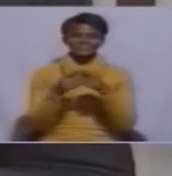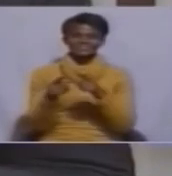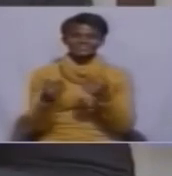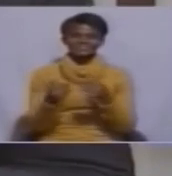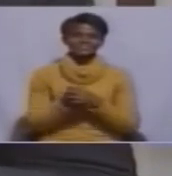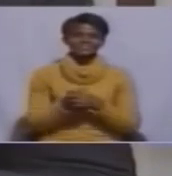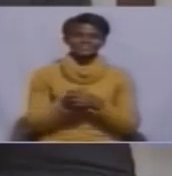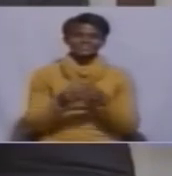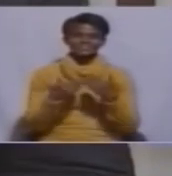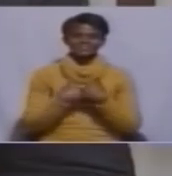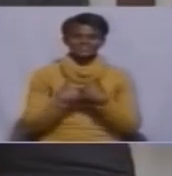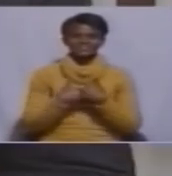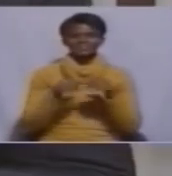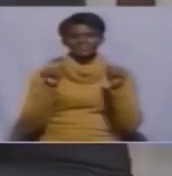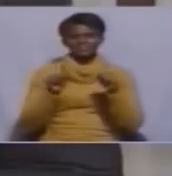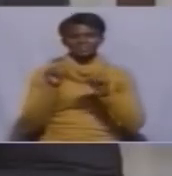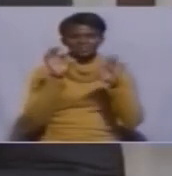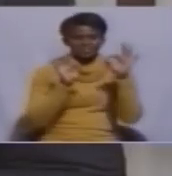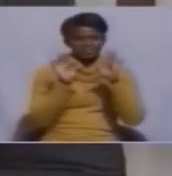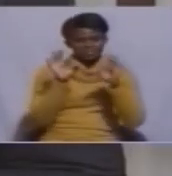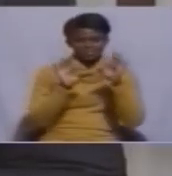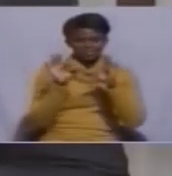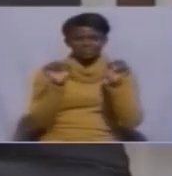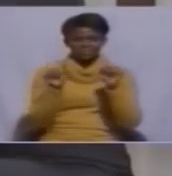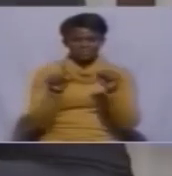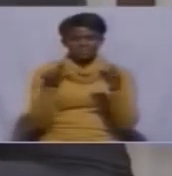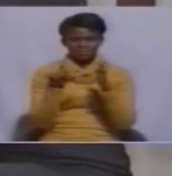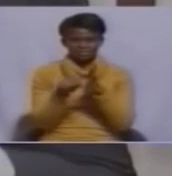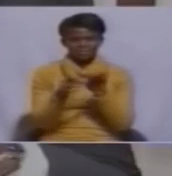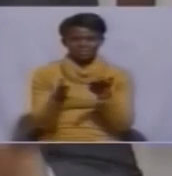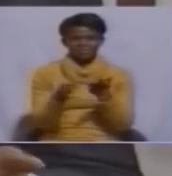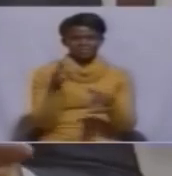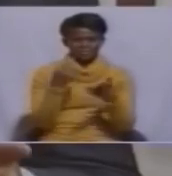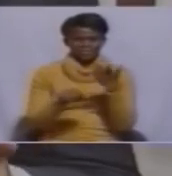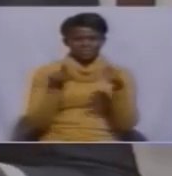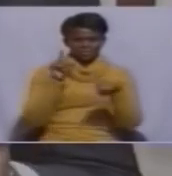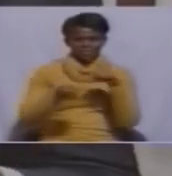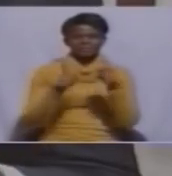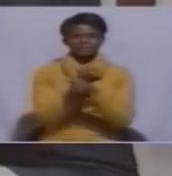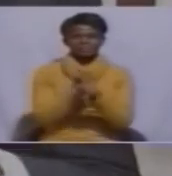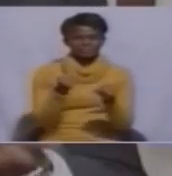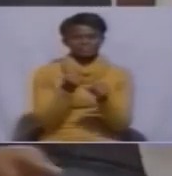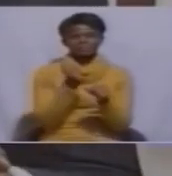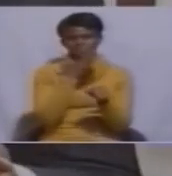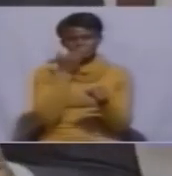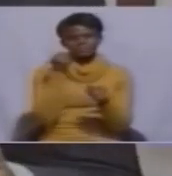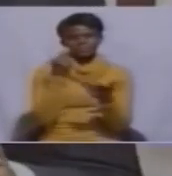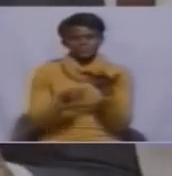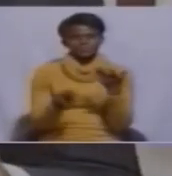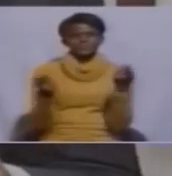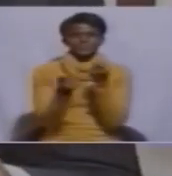ones, where we can amend them, let's amend them. And then those ones which we can't even deal with unless there's a referendum, let's subject them to a